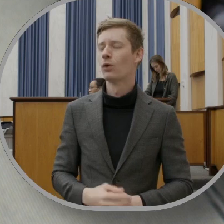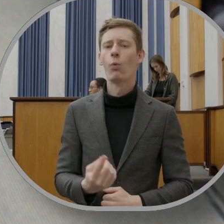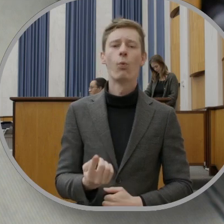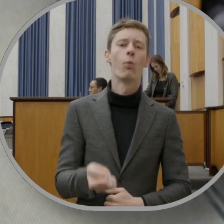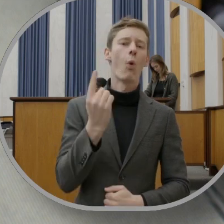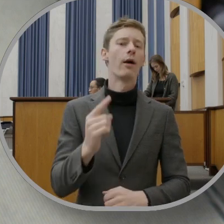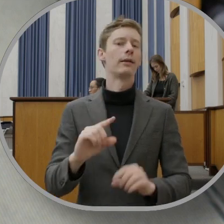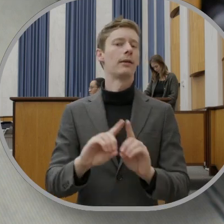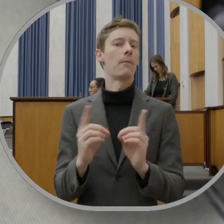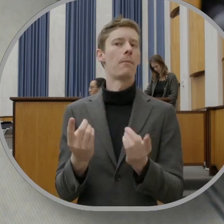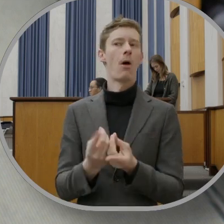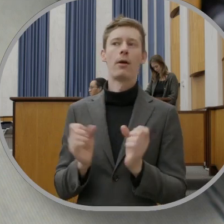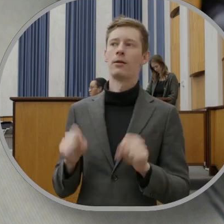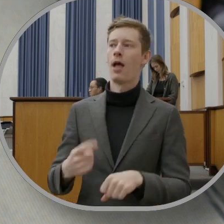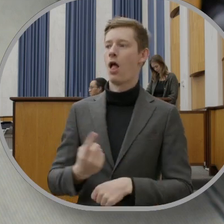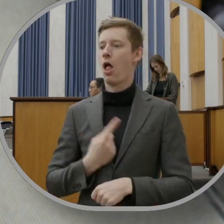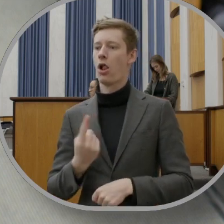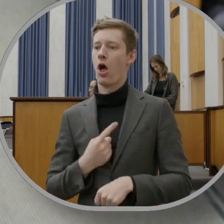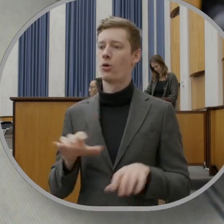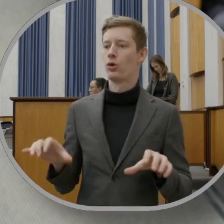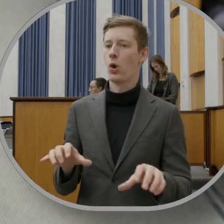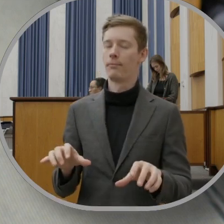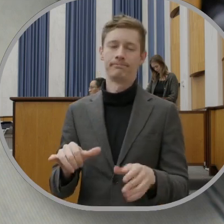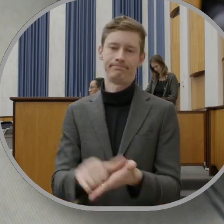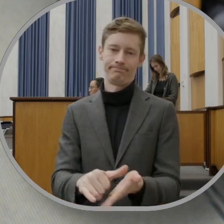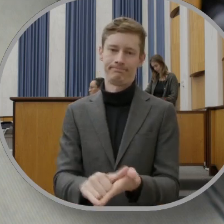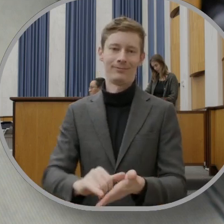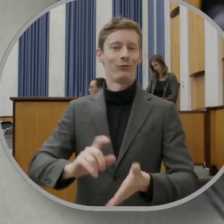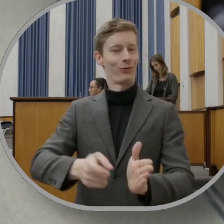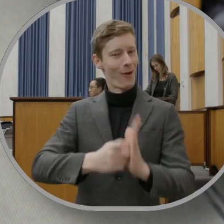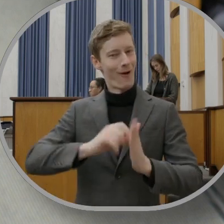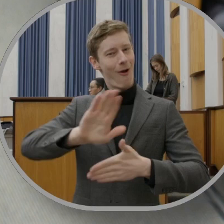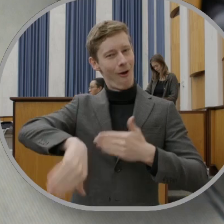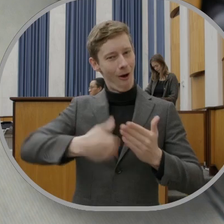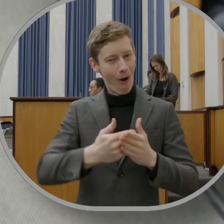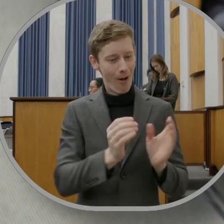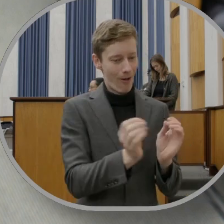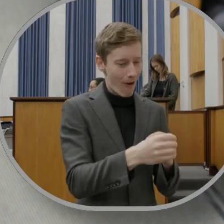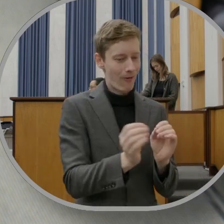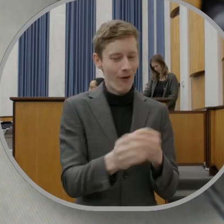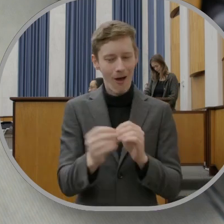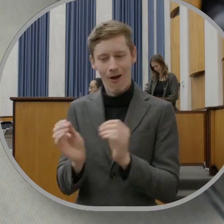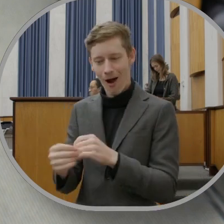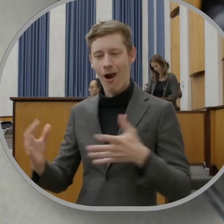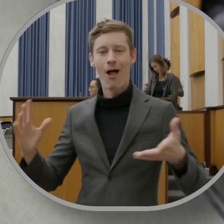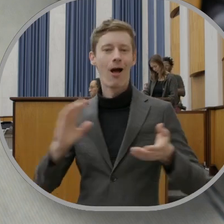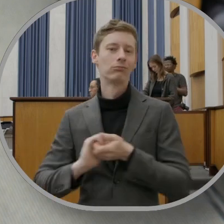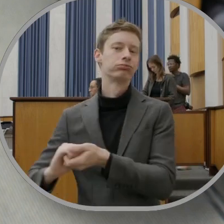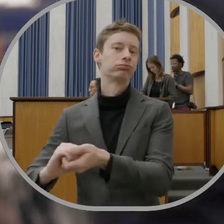department can accomplish this alone. It takes all of us, and that's exactly what this proposal will